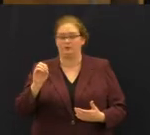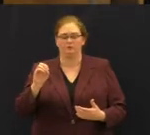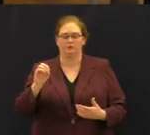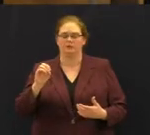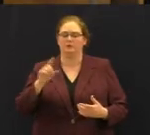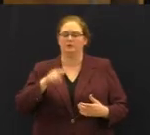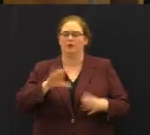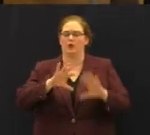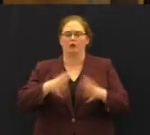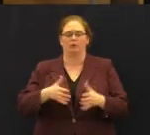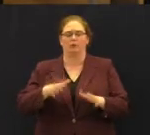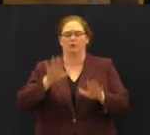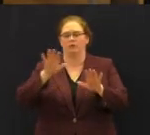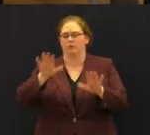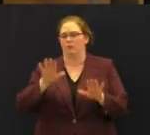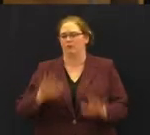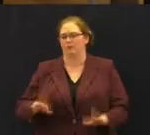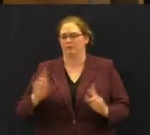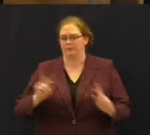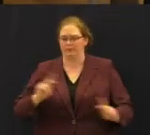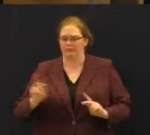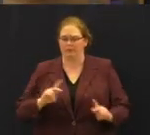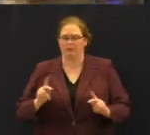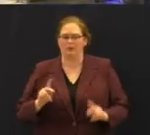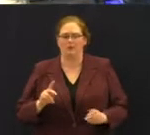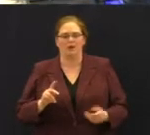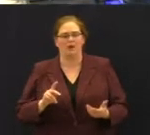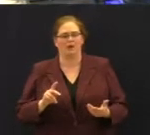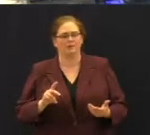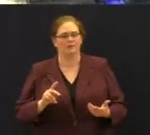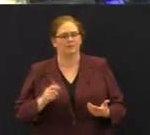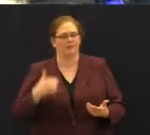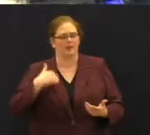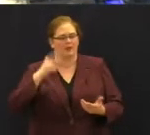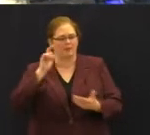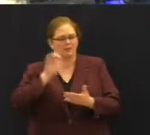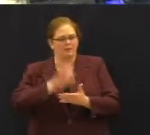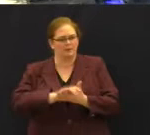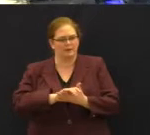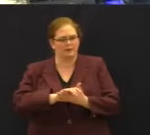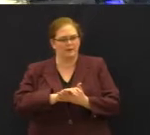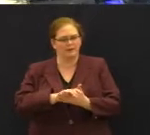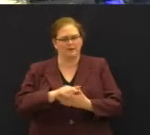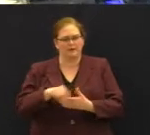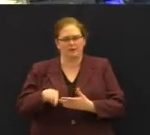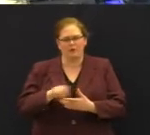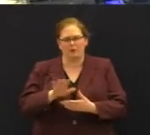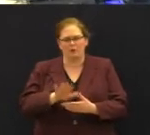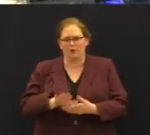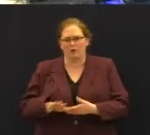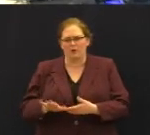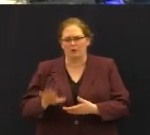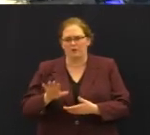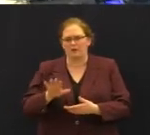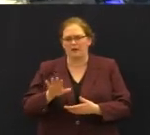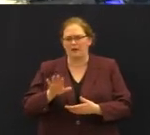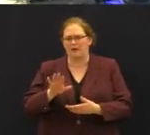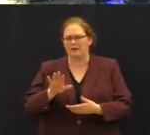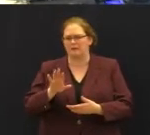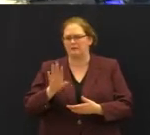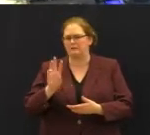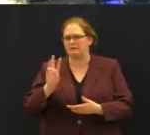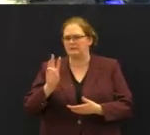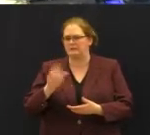just wonderful, wonderful people. I believe that there's probably around 6,000 to